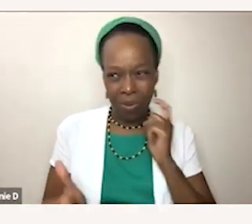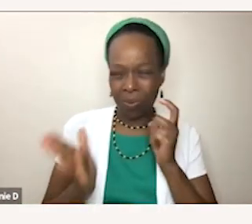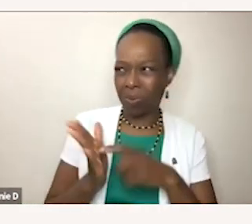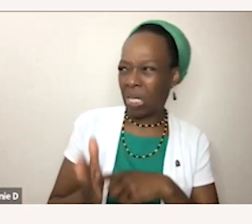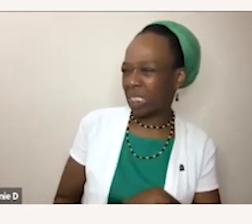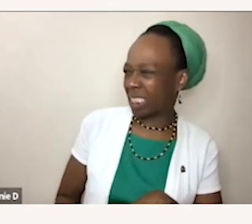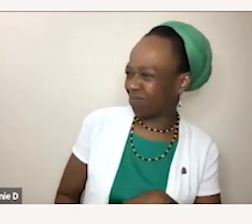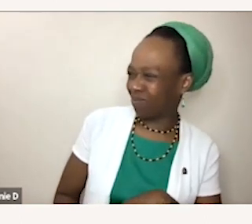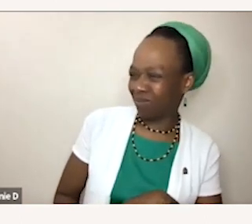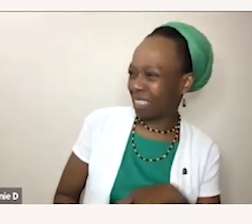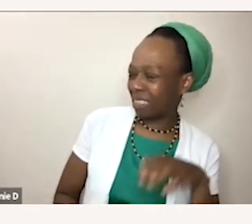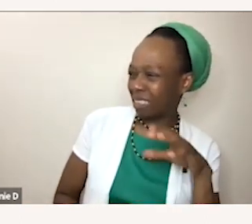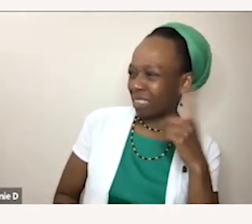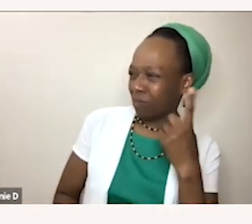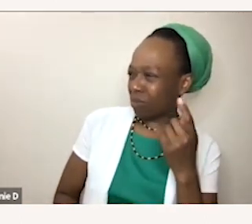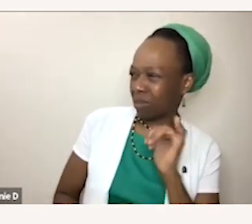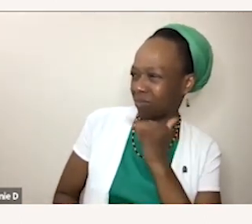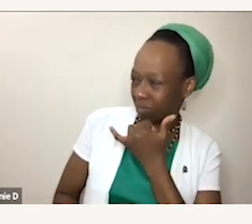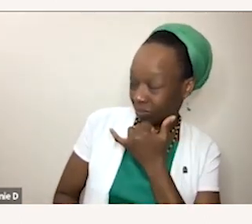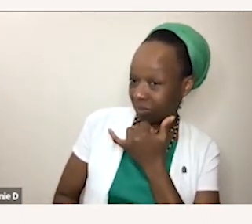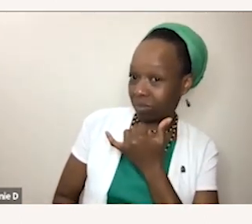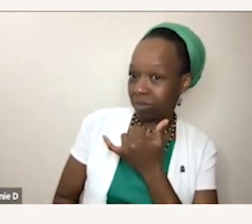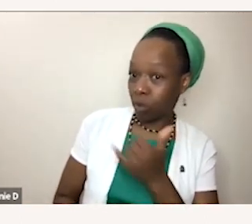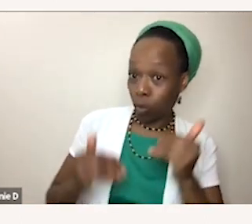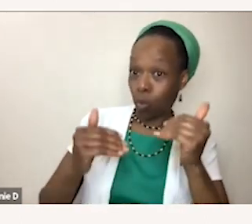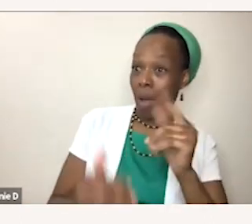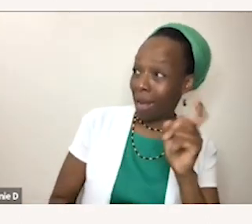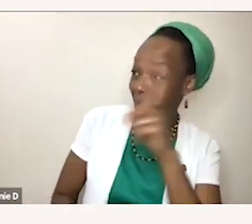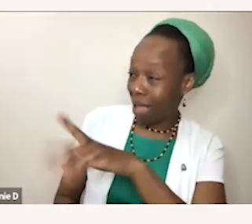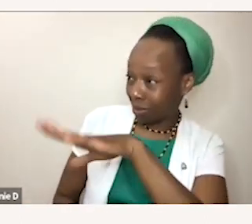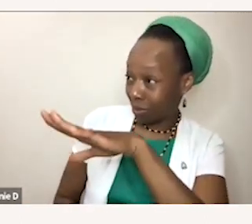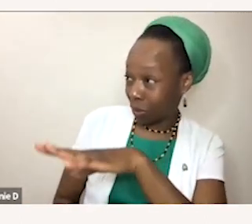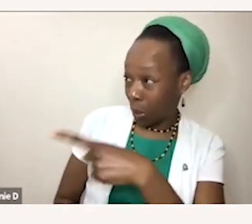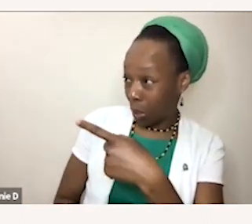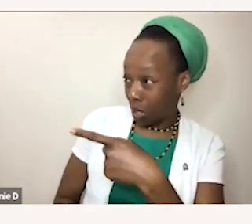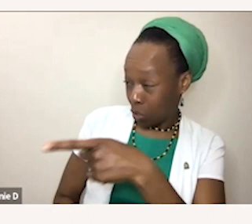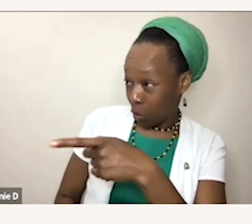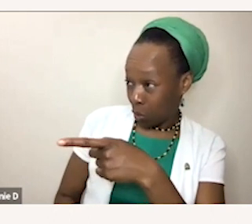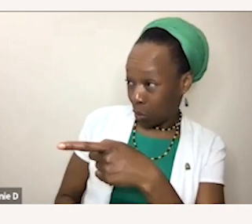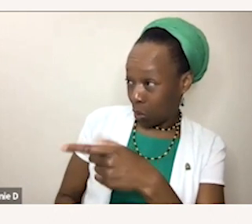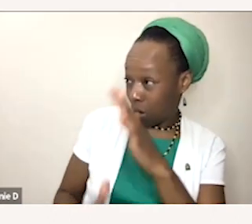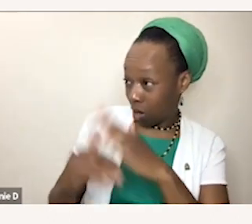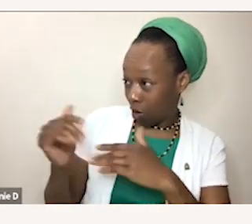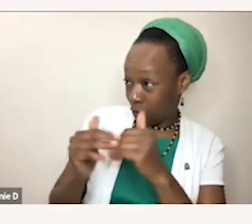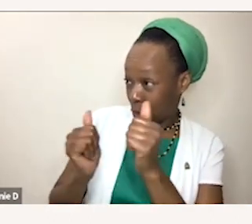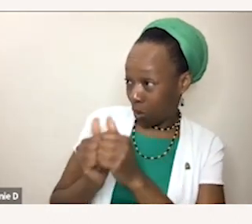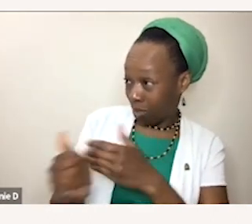up on their cues, right? Then ask them. And I know that last webinar, we talked about a lot about